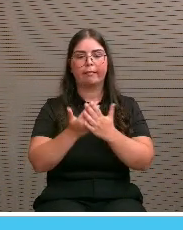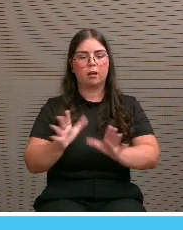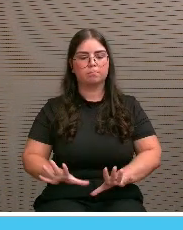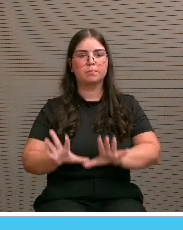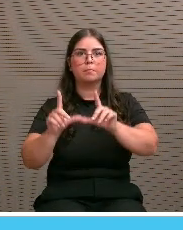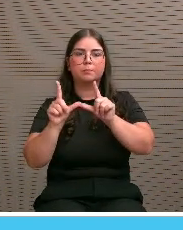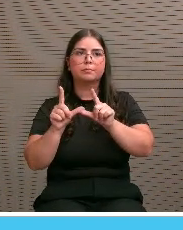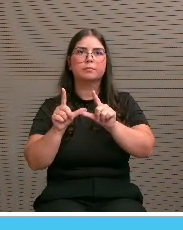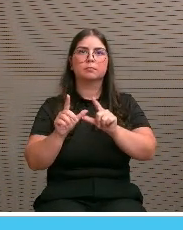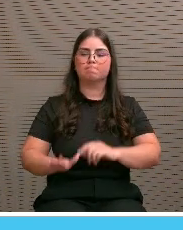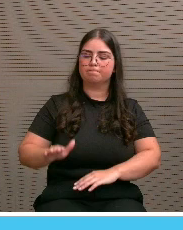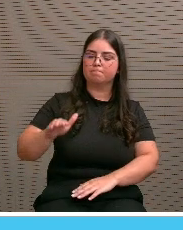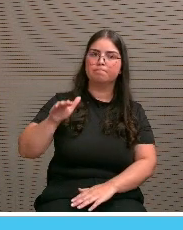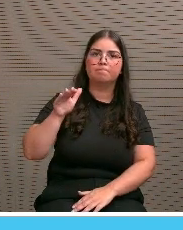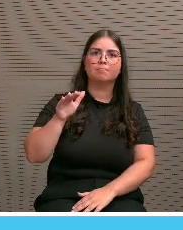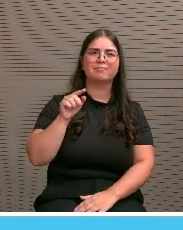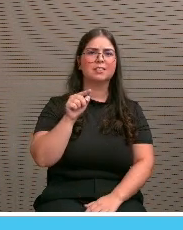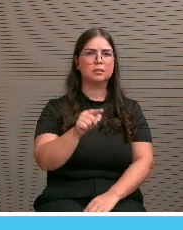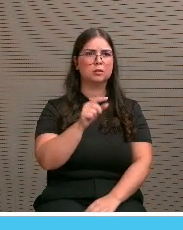Is this not,